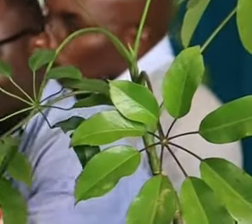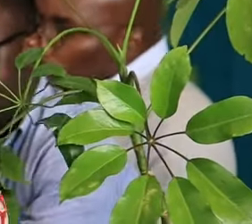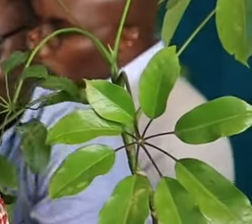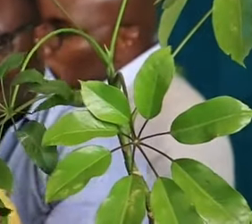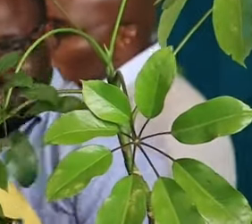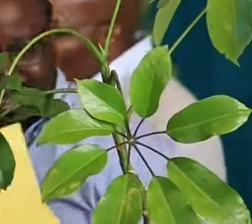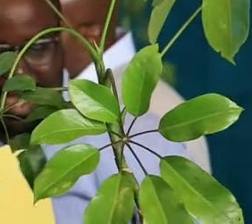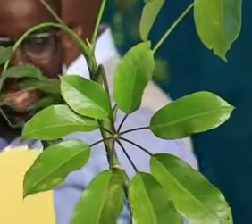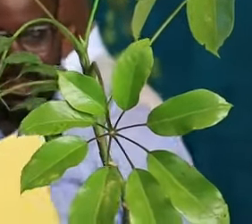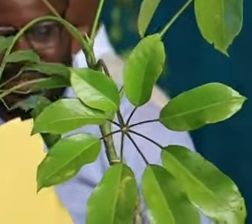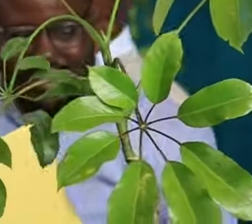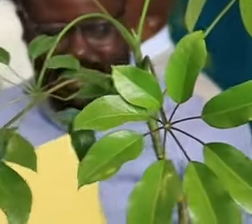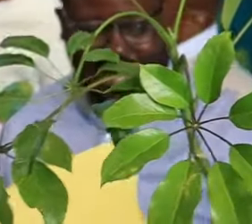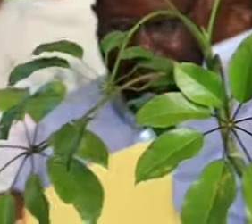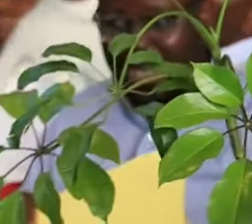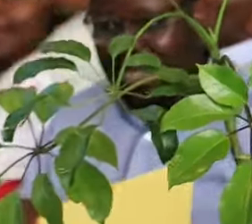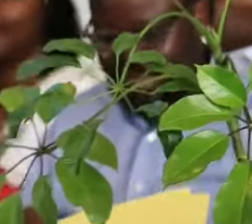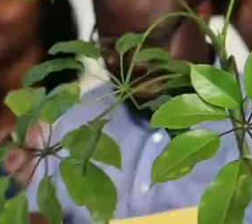Happy day.